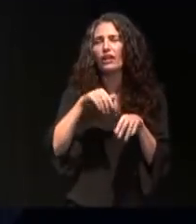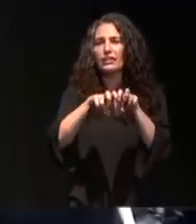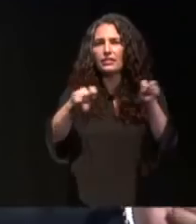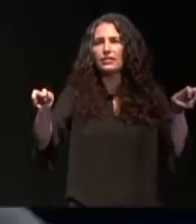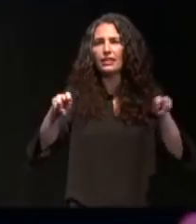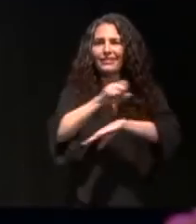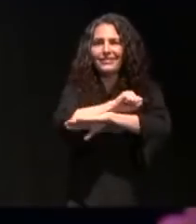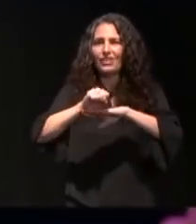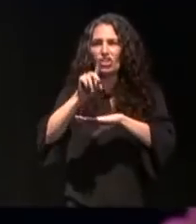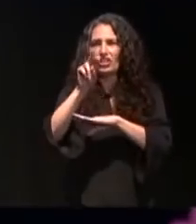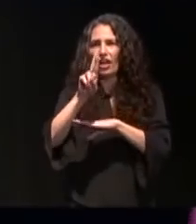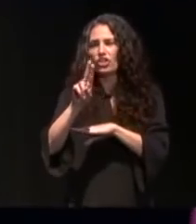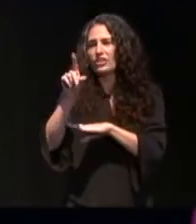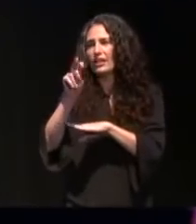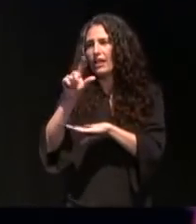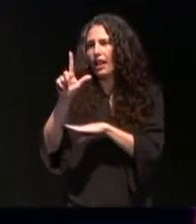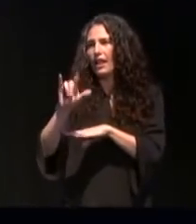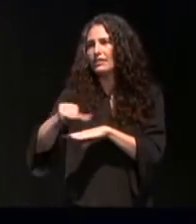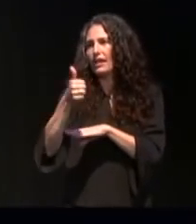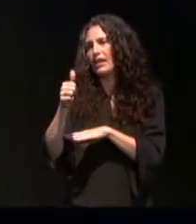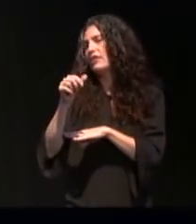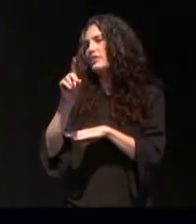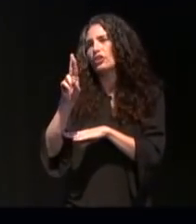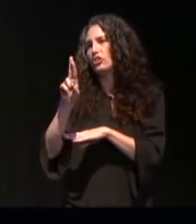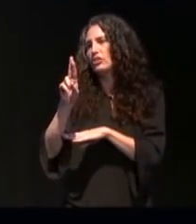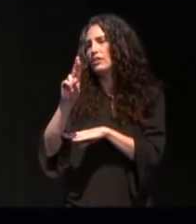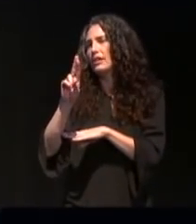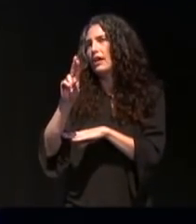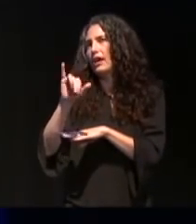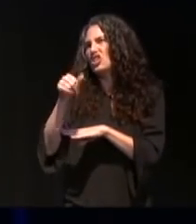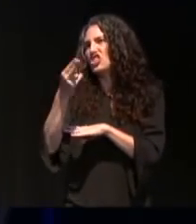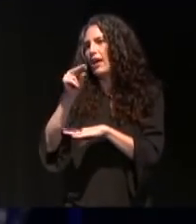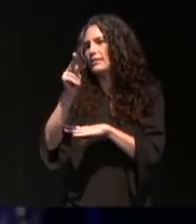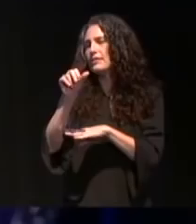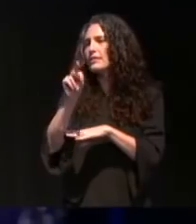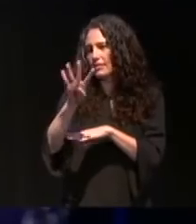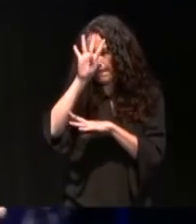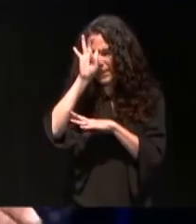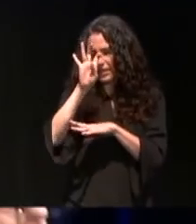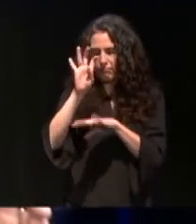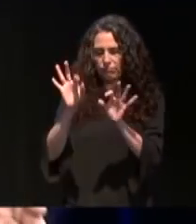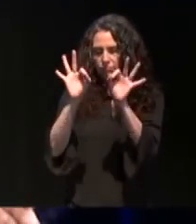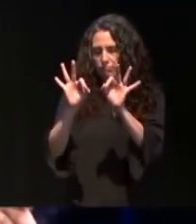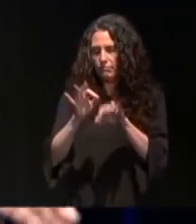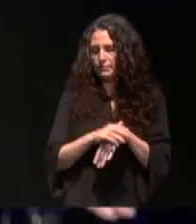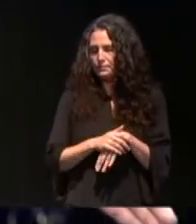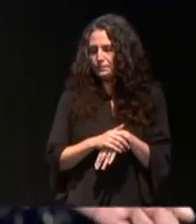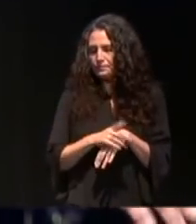Dr. Daniel L. Morgan and Dr. Homer Johnson, the great mystic of our movement. And they were in front of